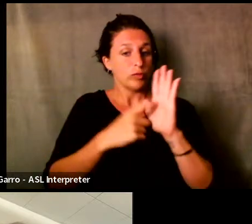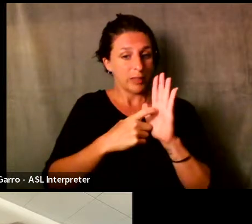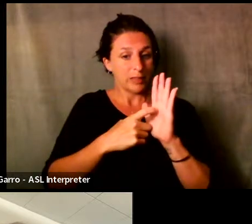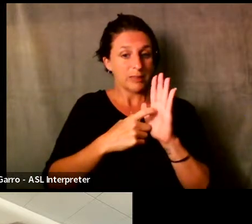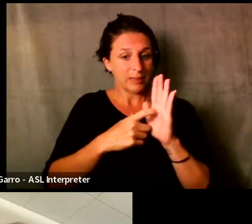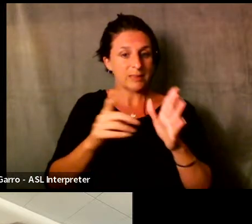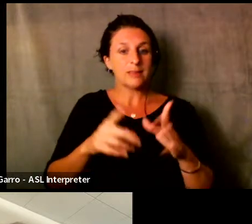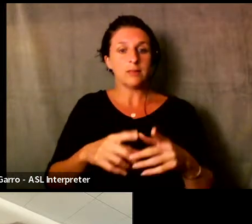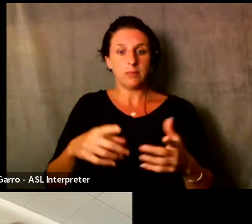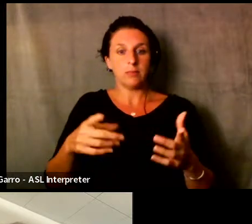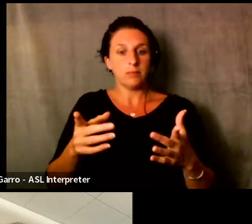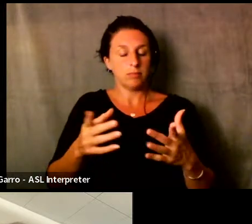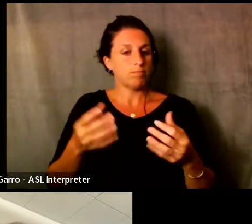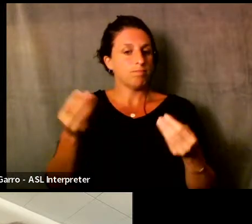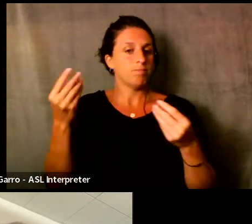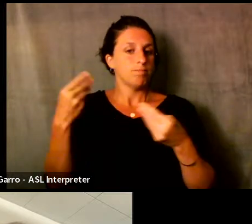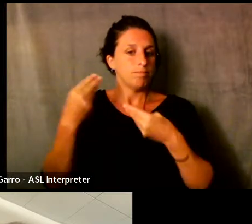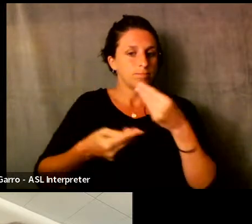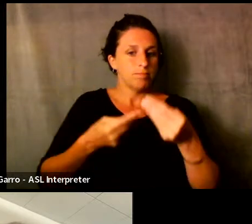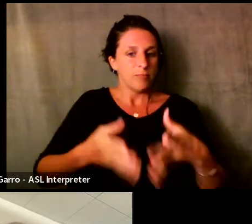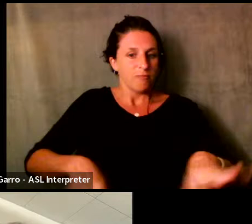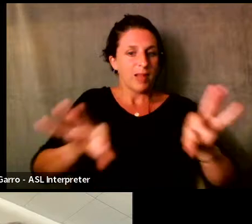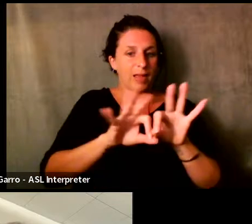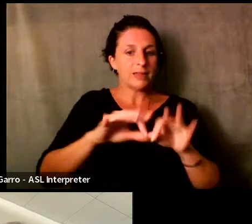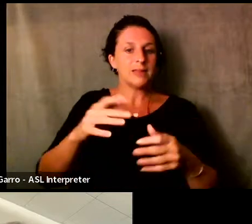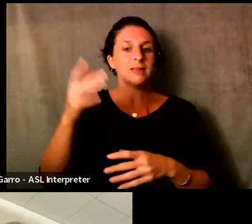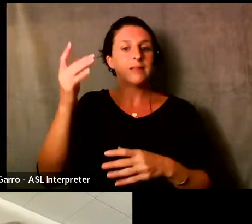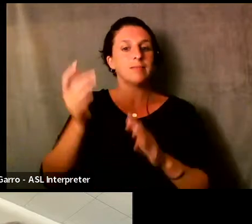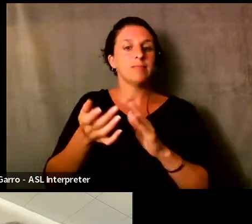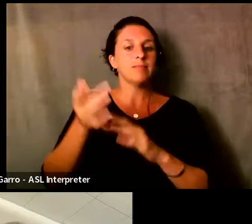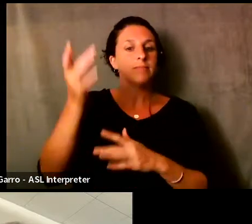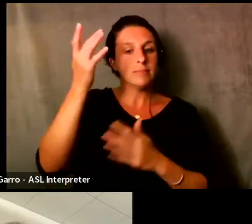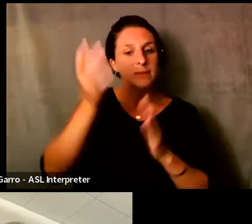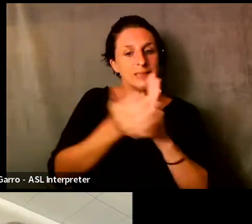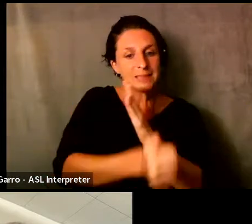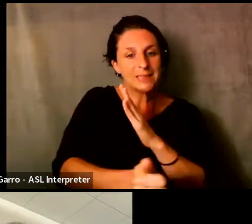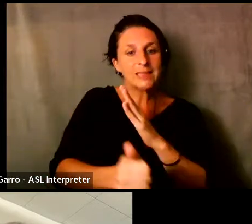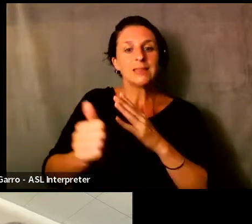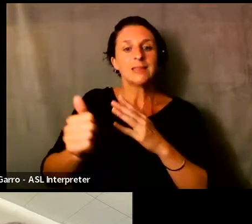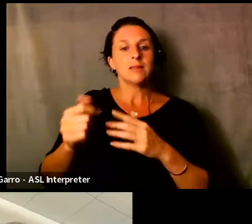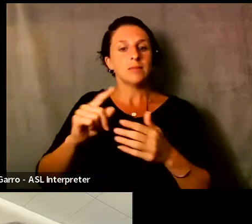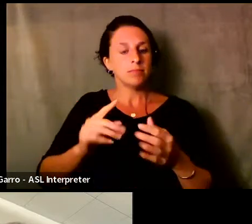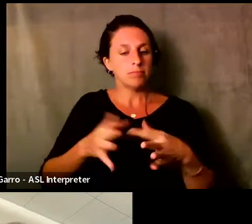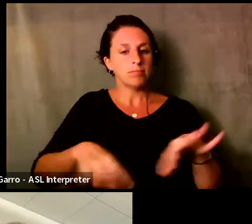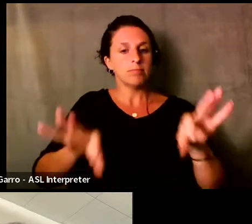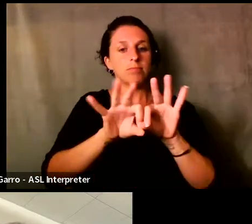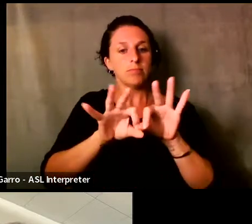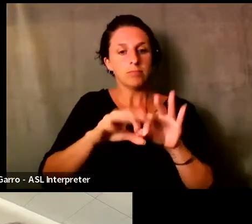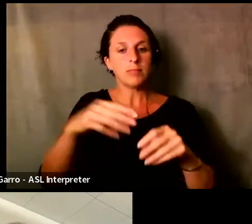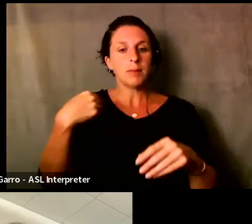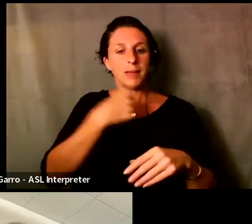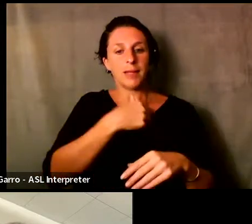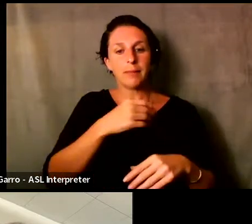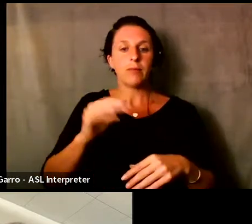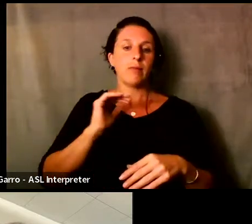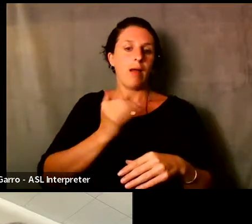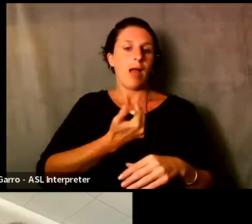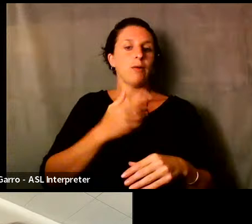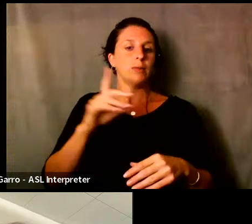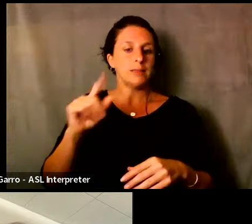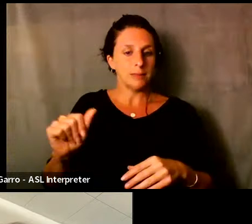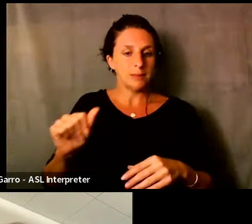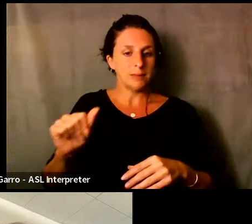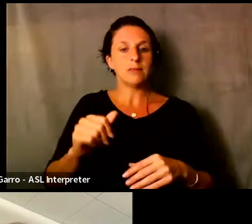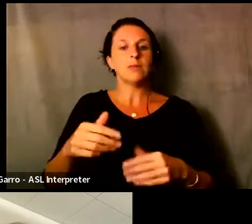value, talents, and significance of the members of our disabled community. Individuals with a disability contribute to